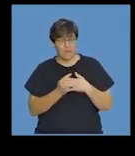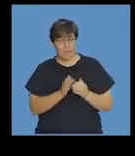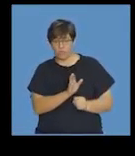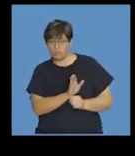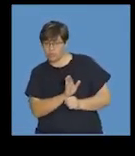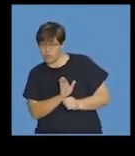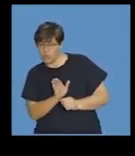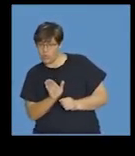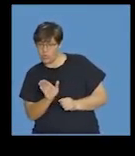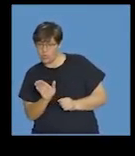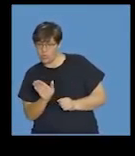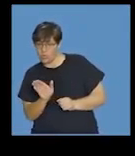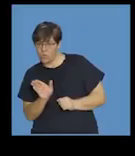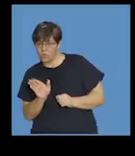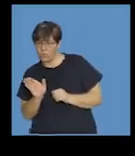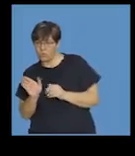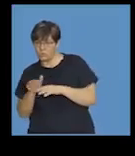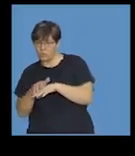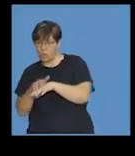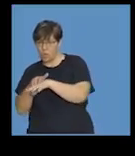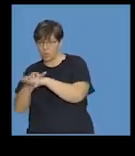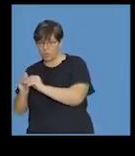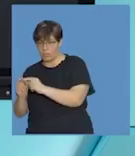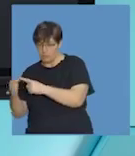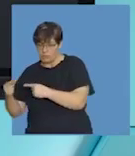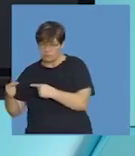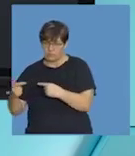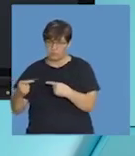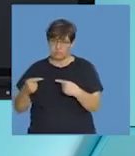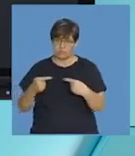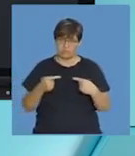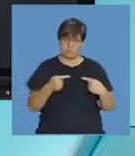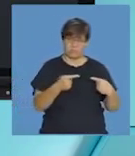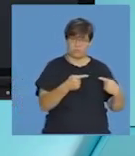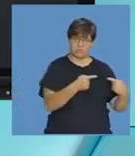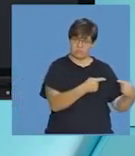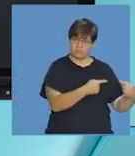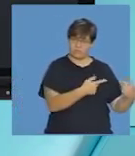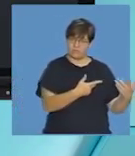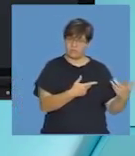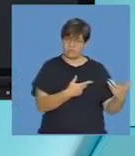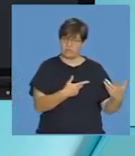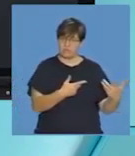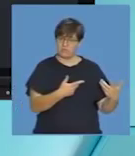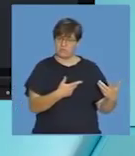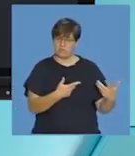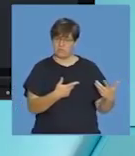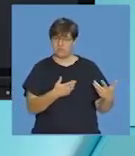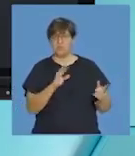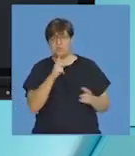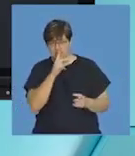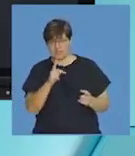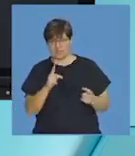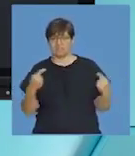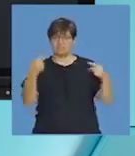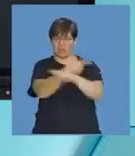that we saw when it slowed down, remember with the two, when we had the nice big blue one, it slowed it down, it stopped, and then